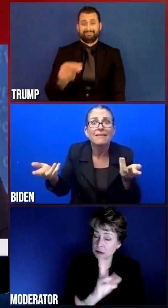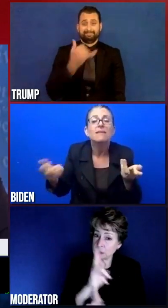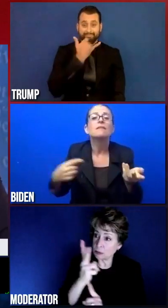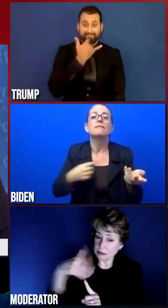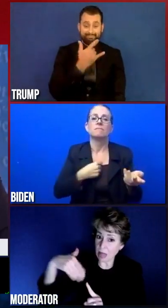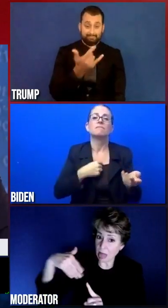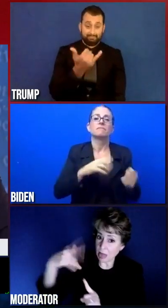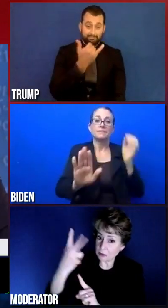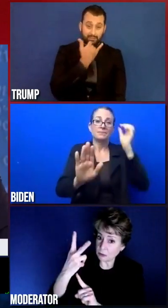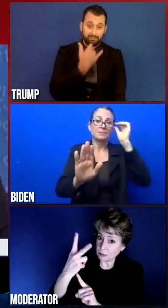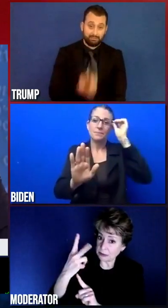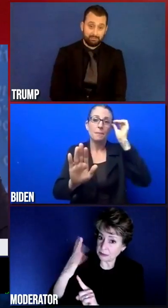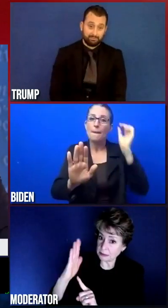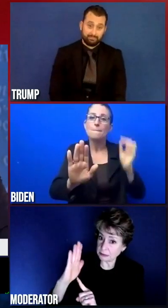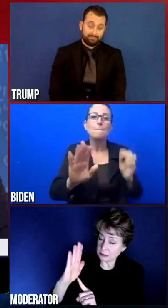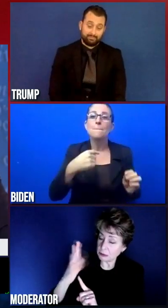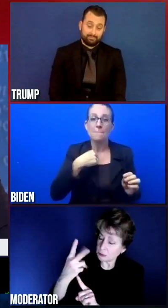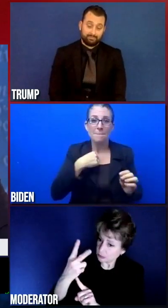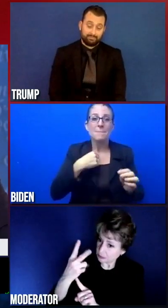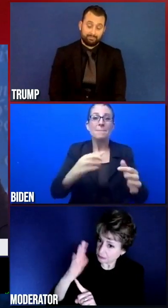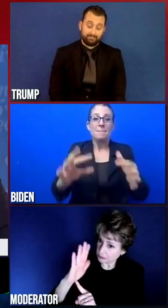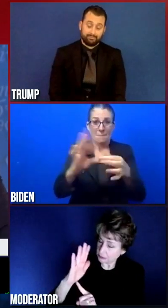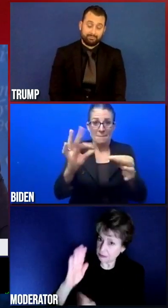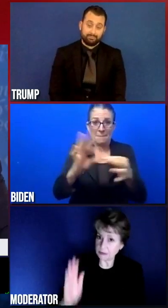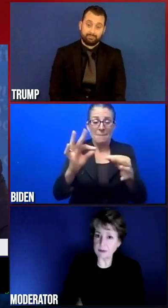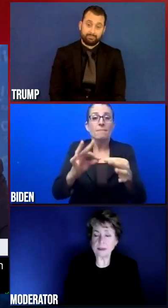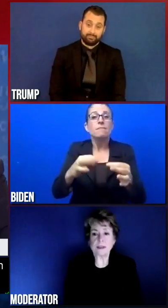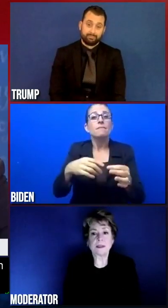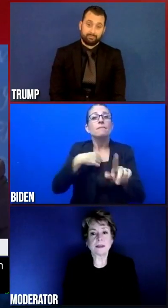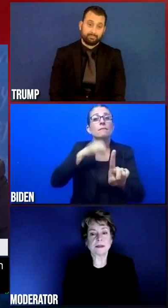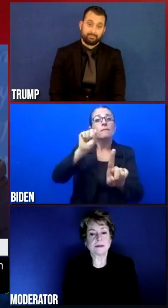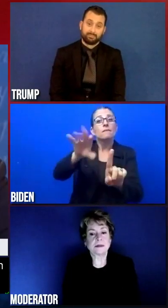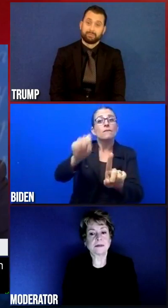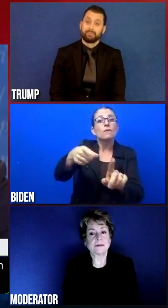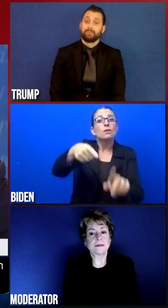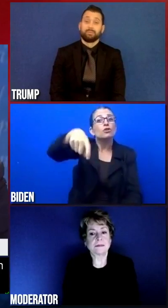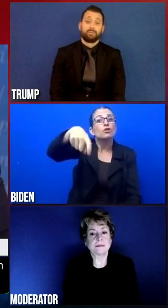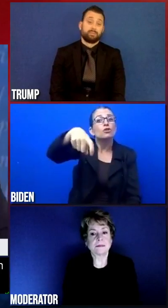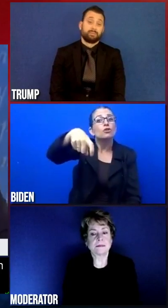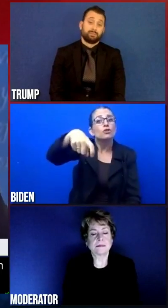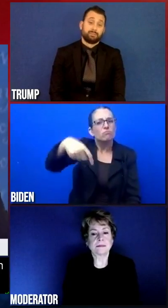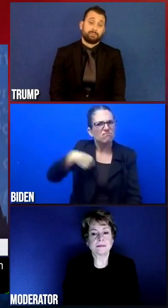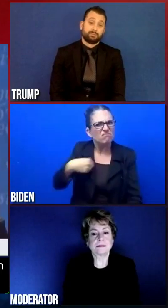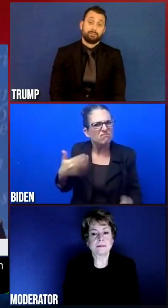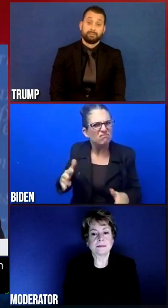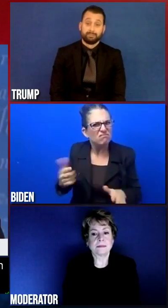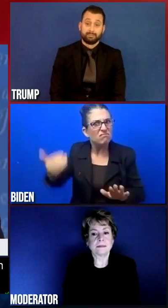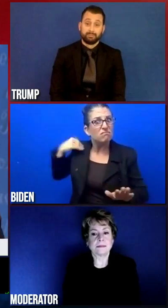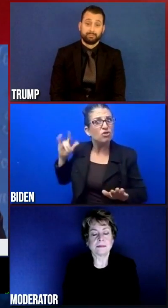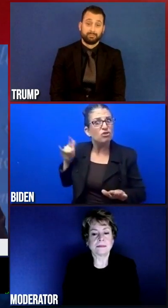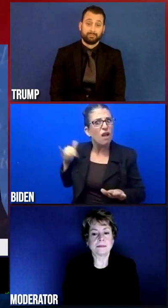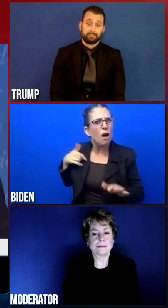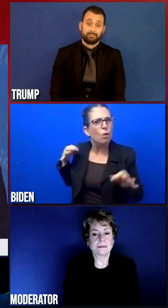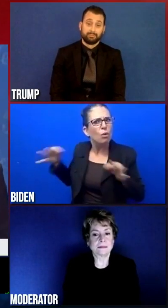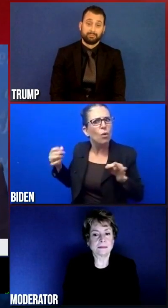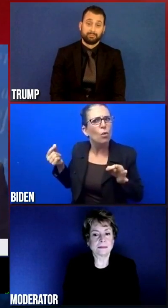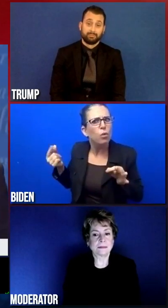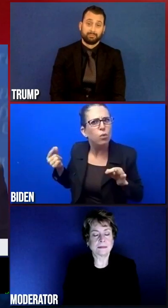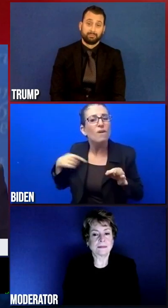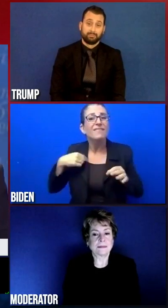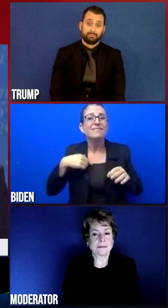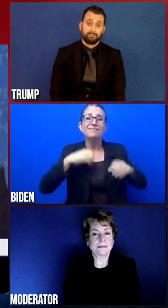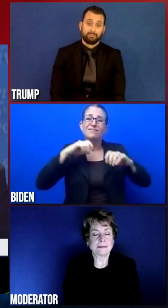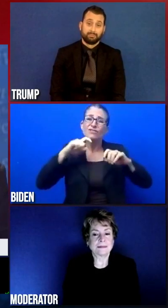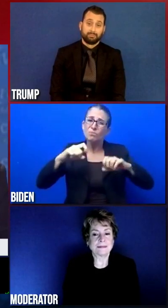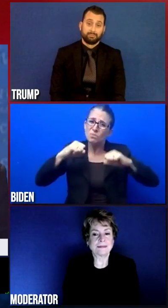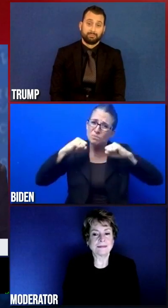in July what we should be doing. We should be providing all the protective gear possible. We should be providing the money the House has passed in